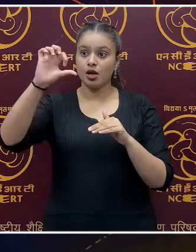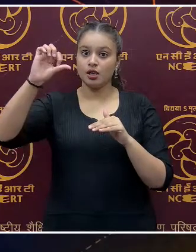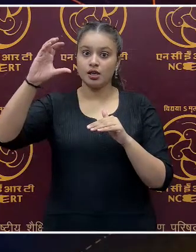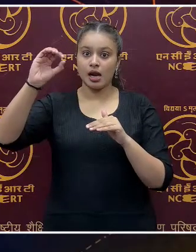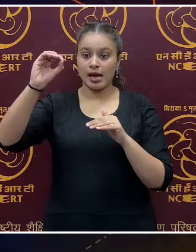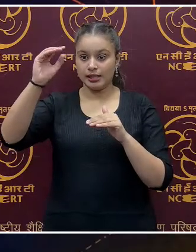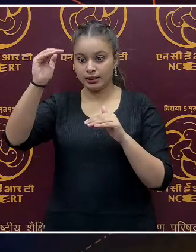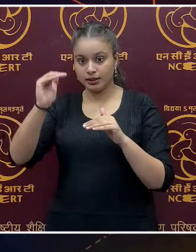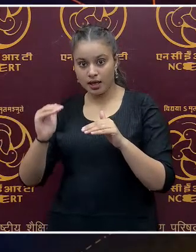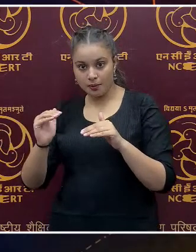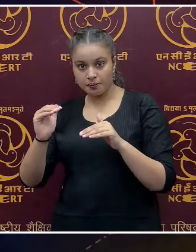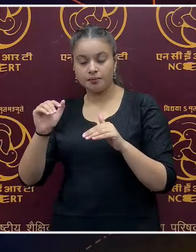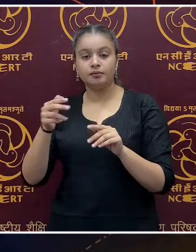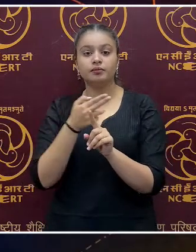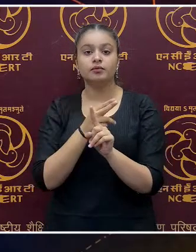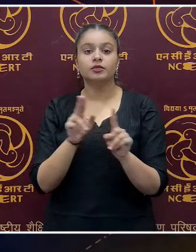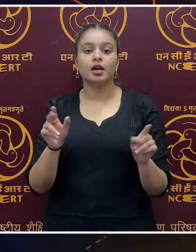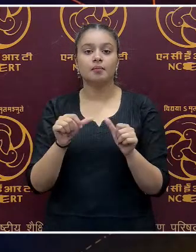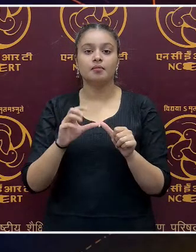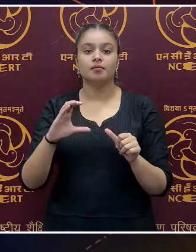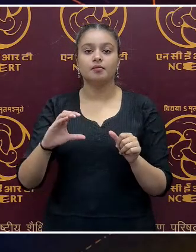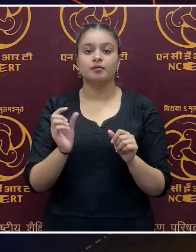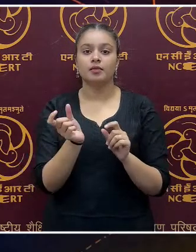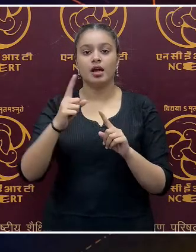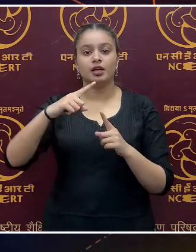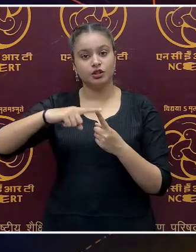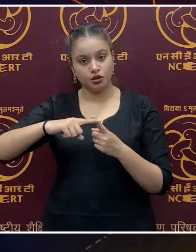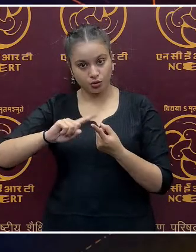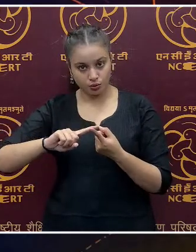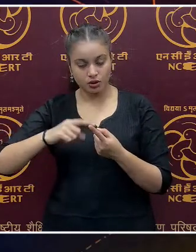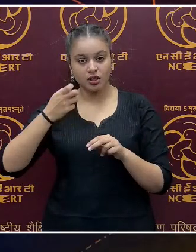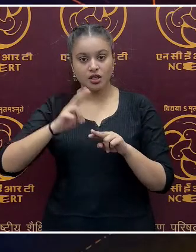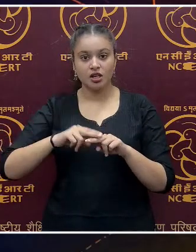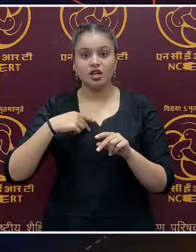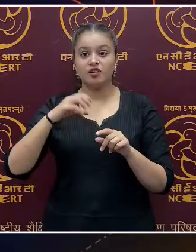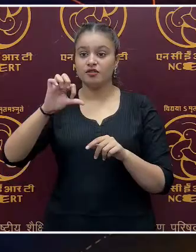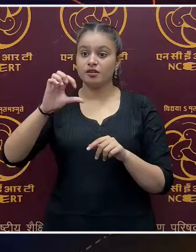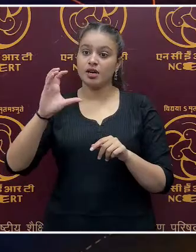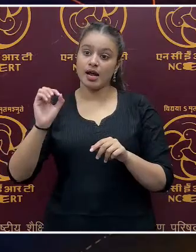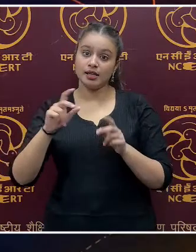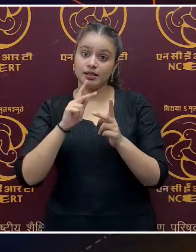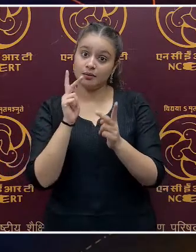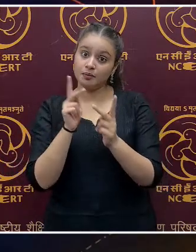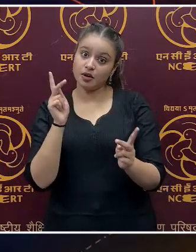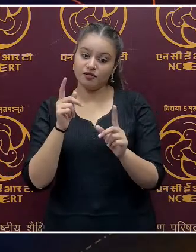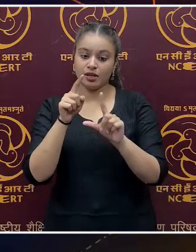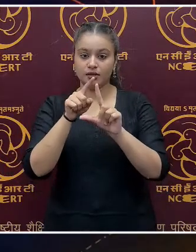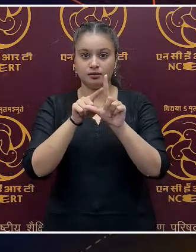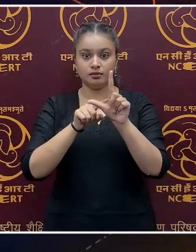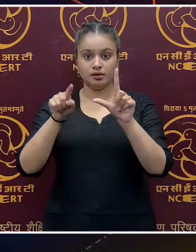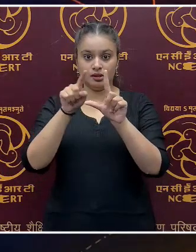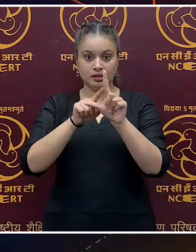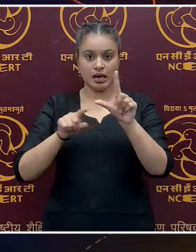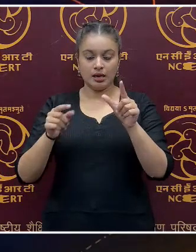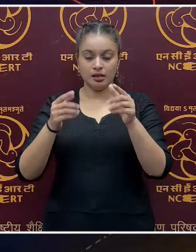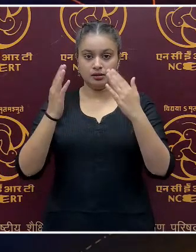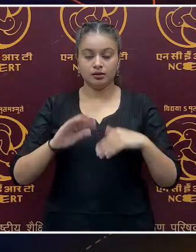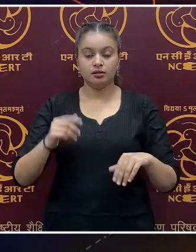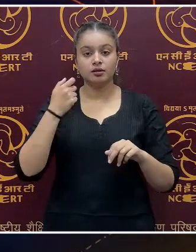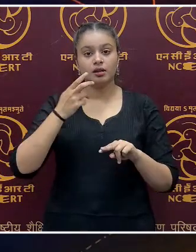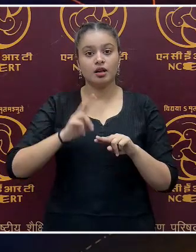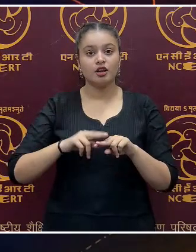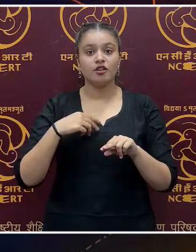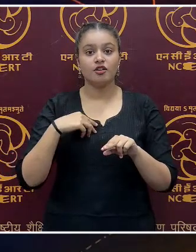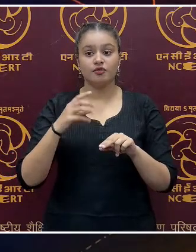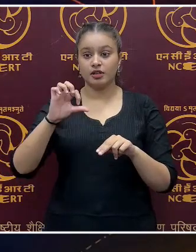is acute angle. If the angle exactly 90 degrees, that is right angle. If the angle more than